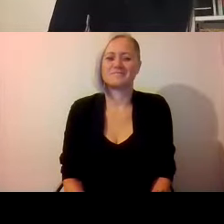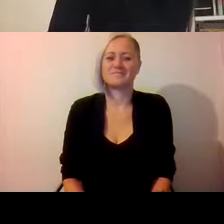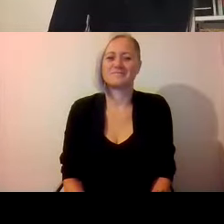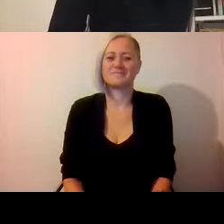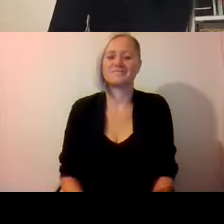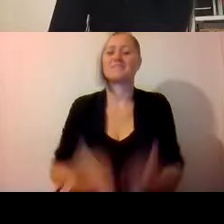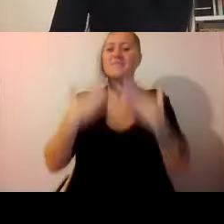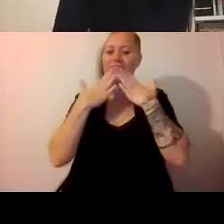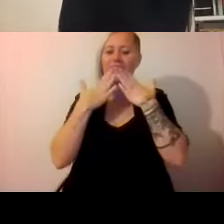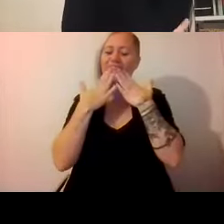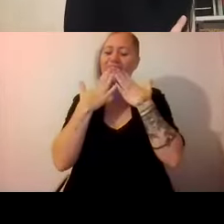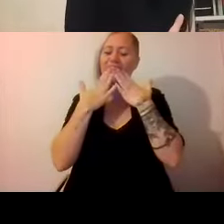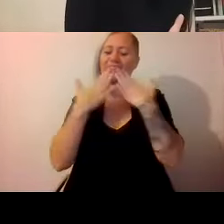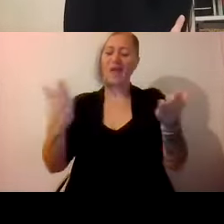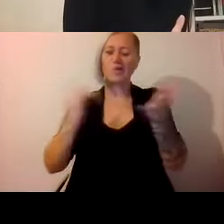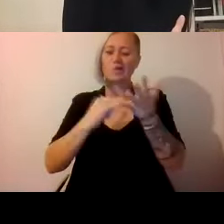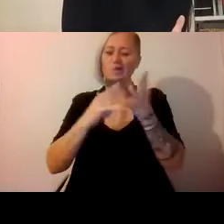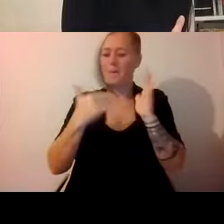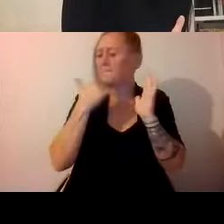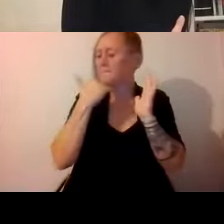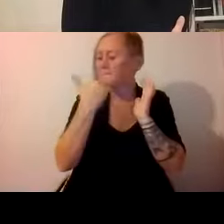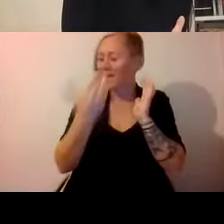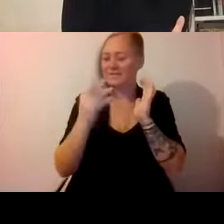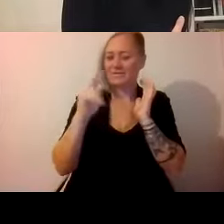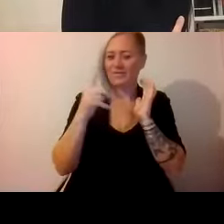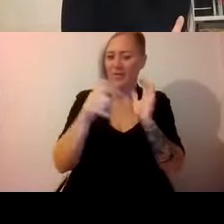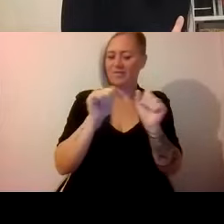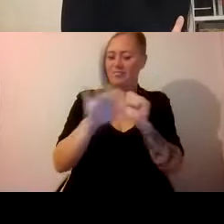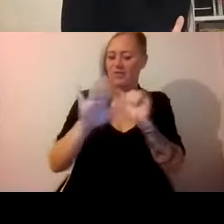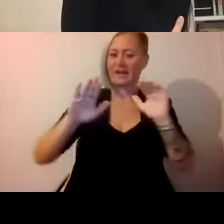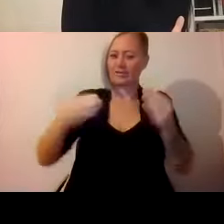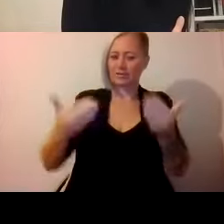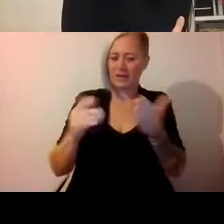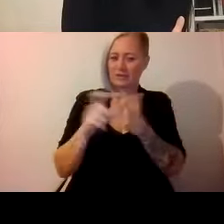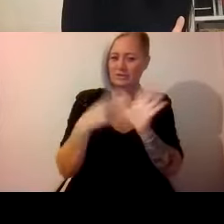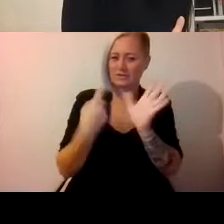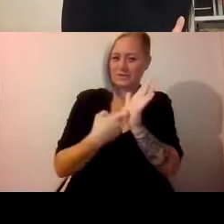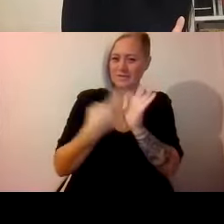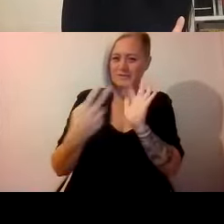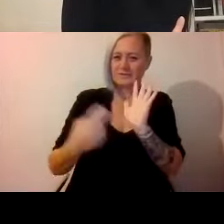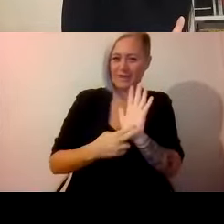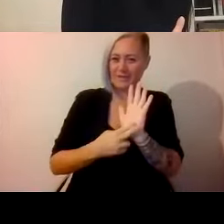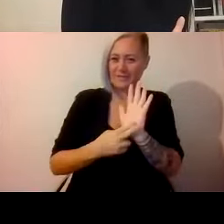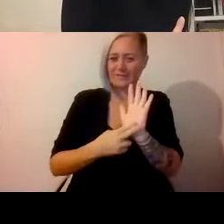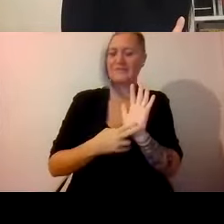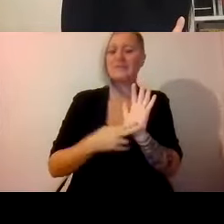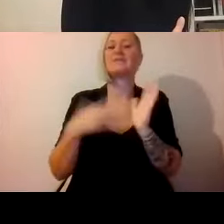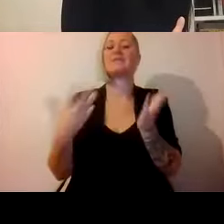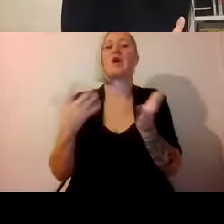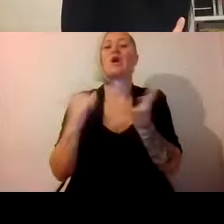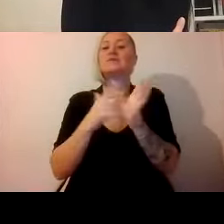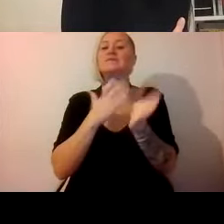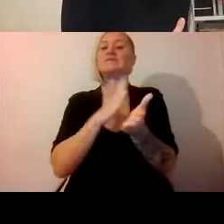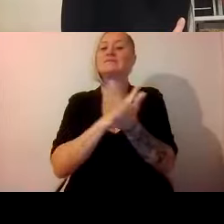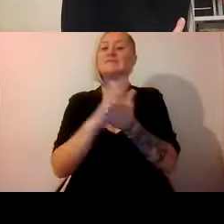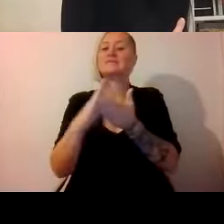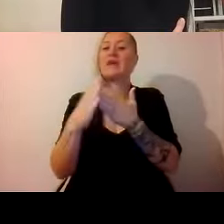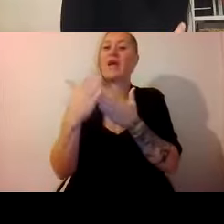Thank you so much for that great introduction, Darren. So Sarah has sent in the